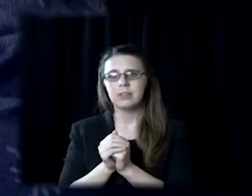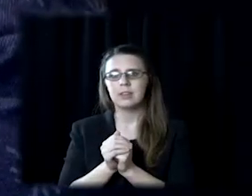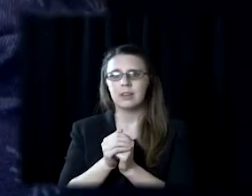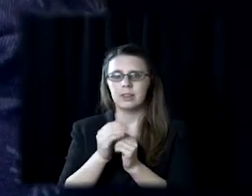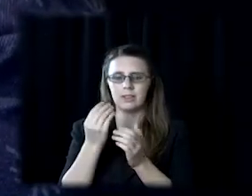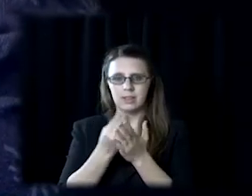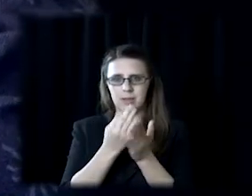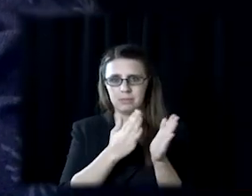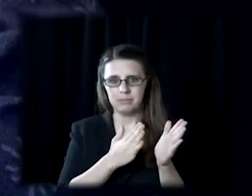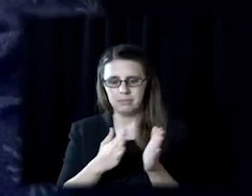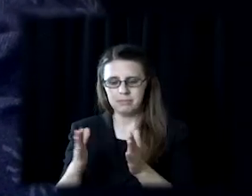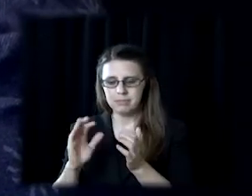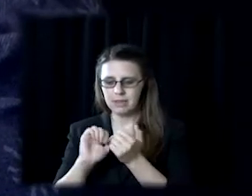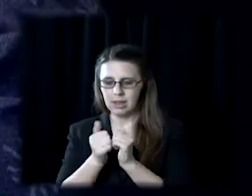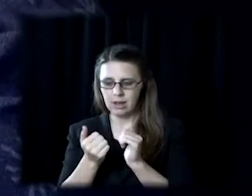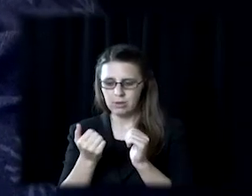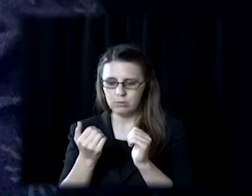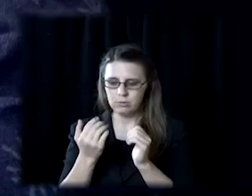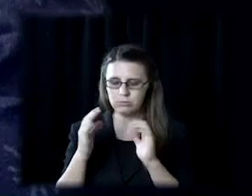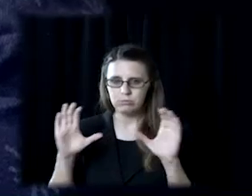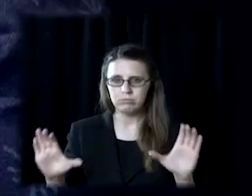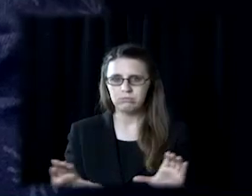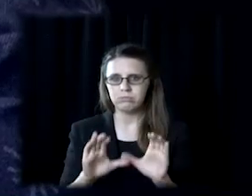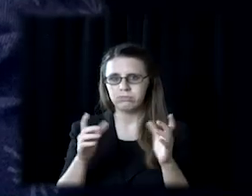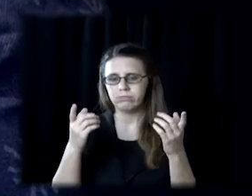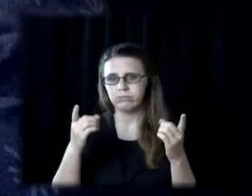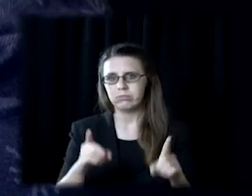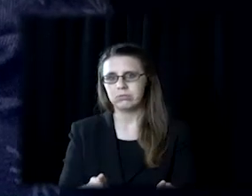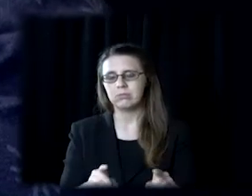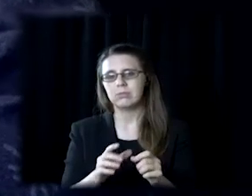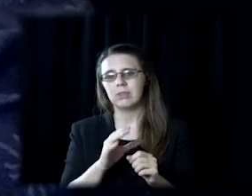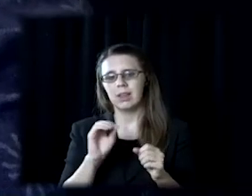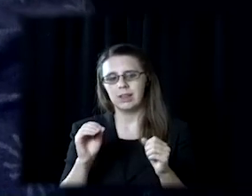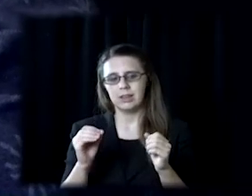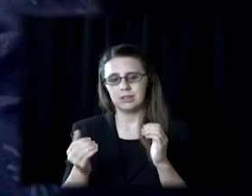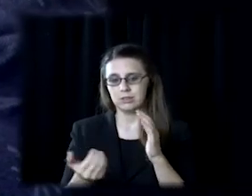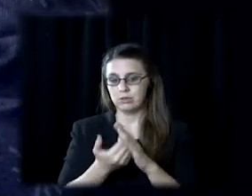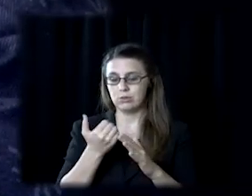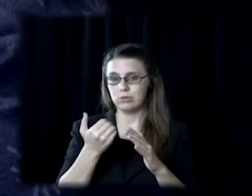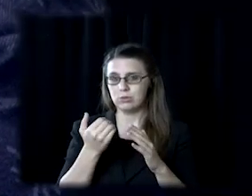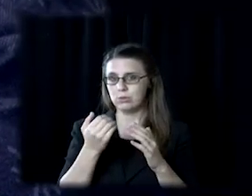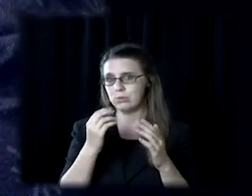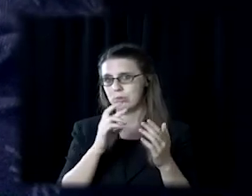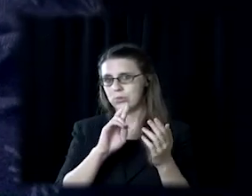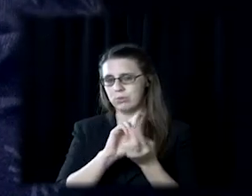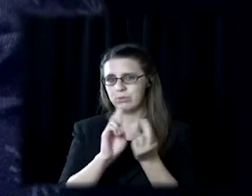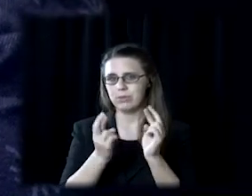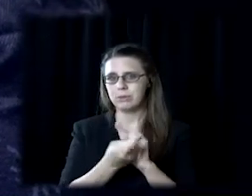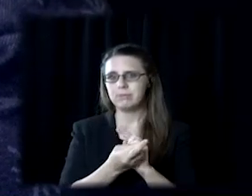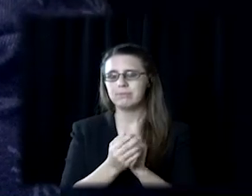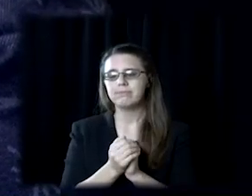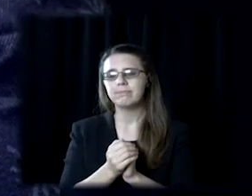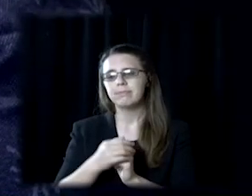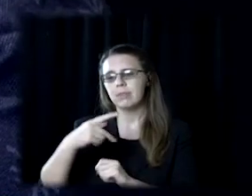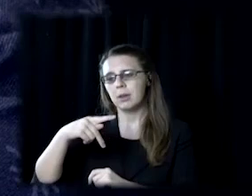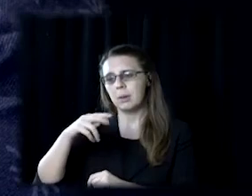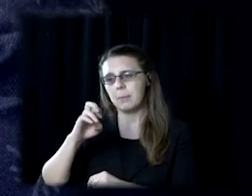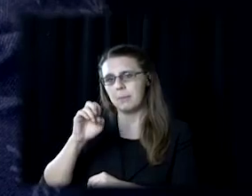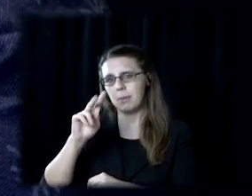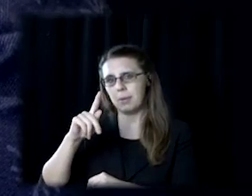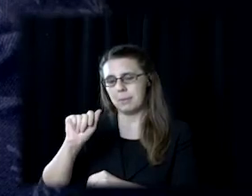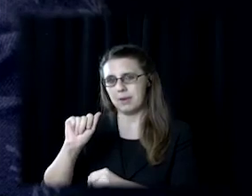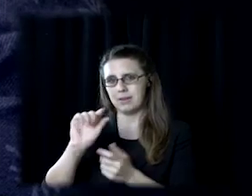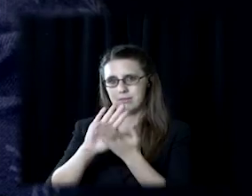of implementation of key structural and fiscal reforms. In some areas, such as the PREPA privatization, we see much